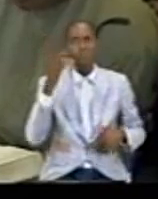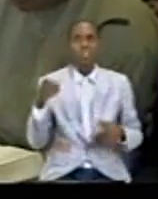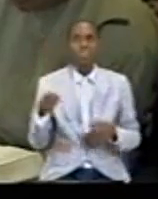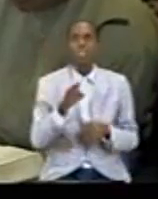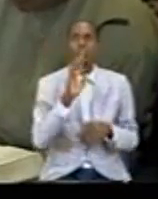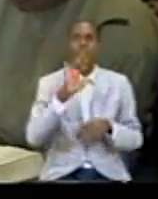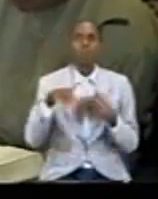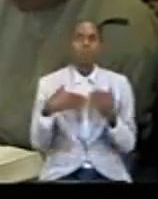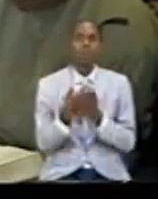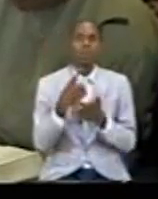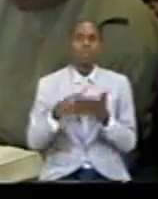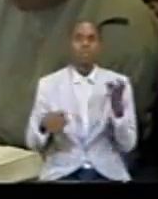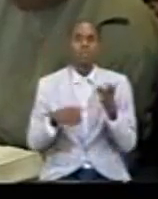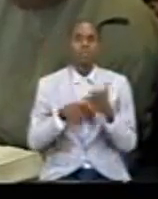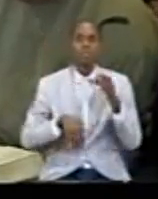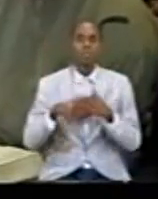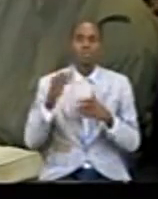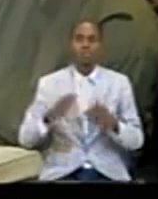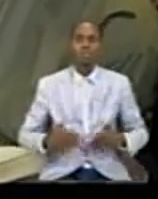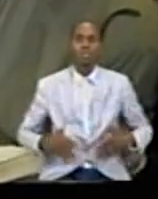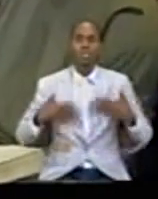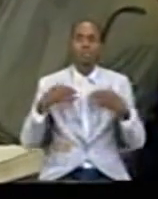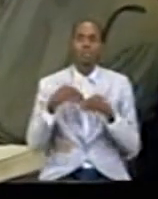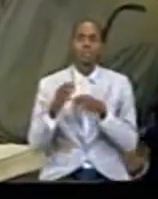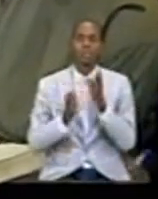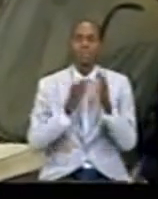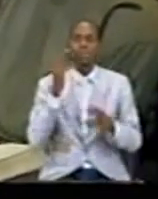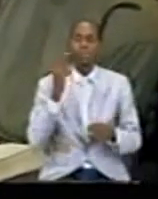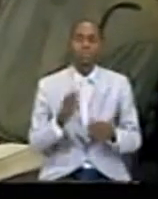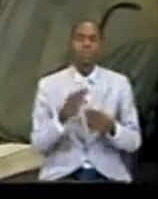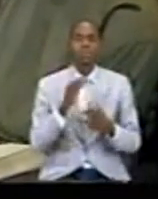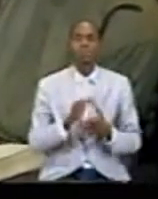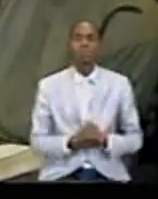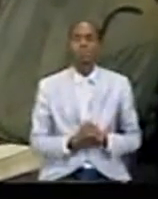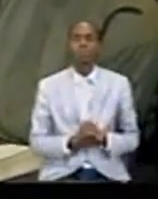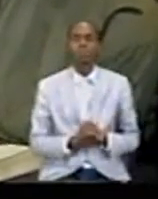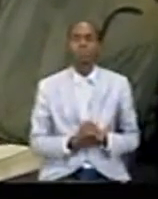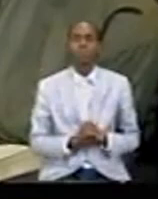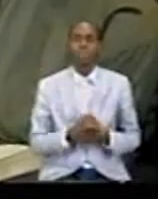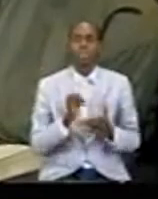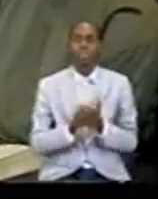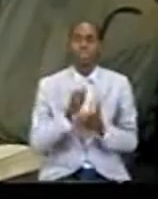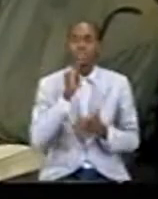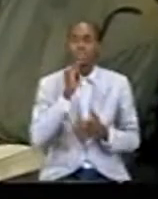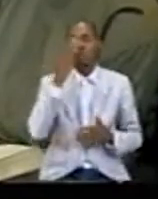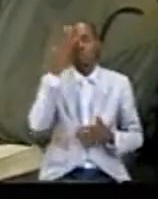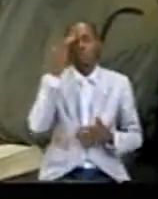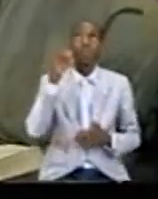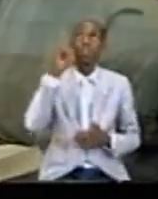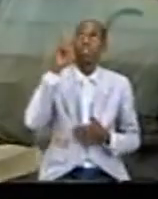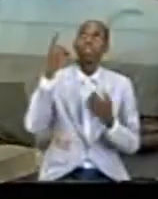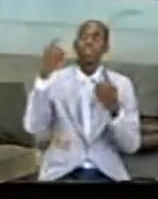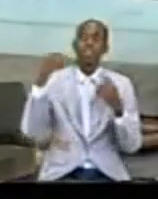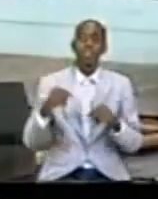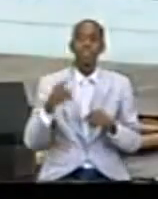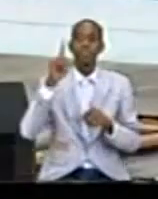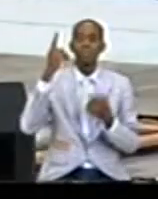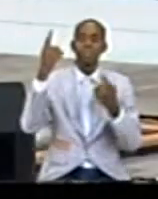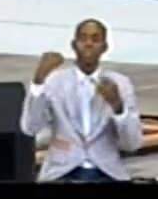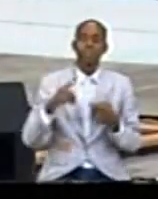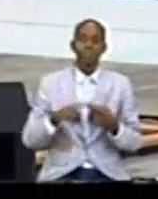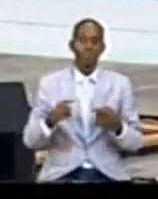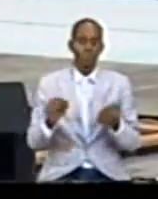canceled from your life in Jesus' name. That's why he came. He came to